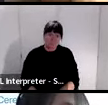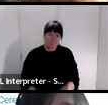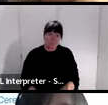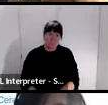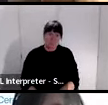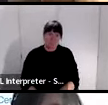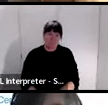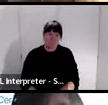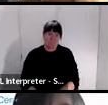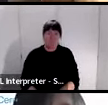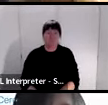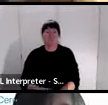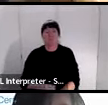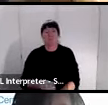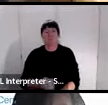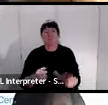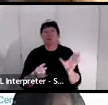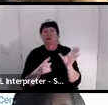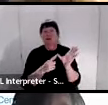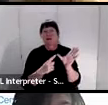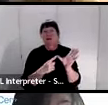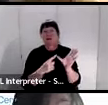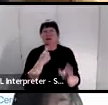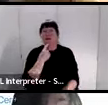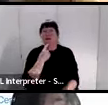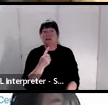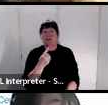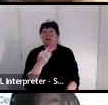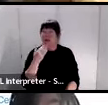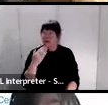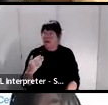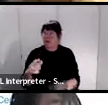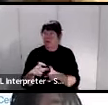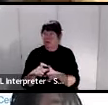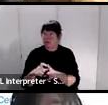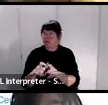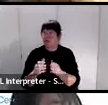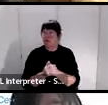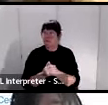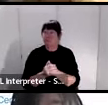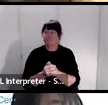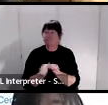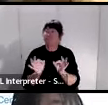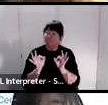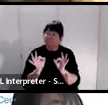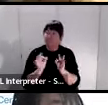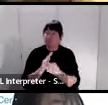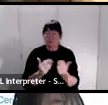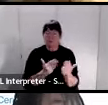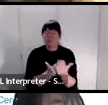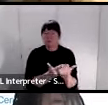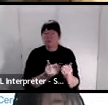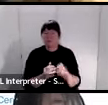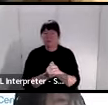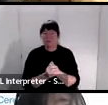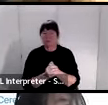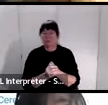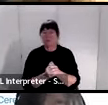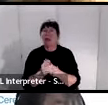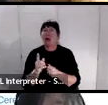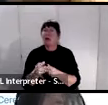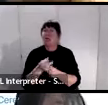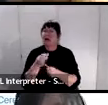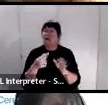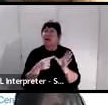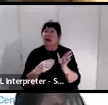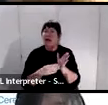Kia ora. Thank you, Daniel. Sound submission, thank you so much. So first and foremost, Amy, did you say